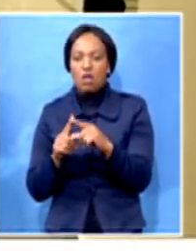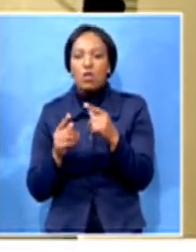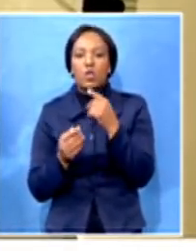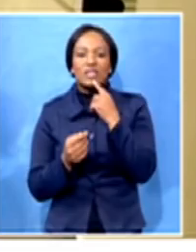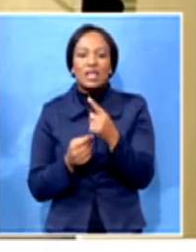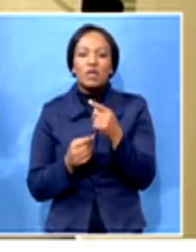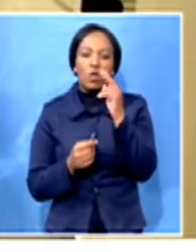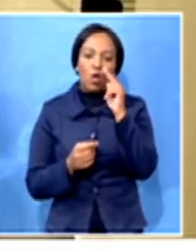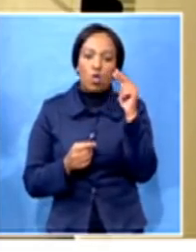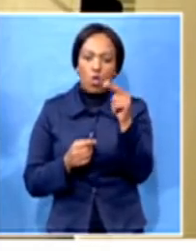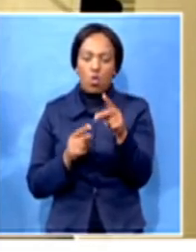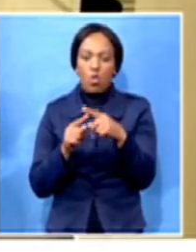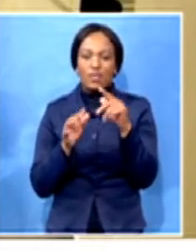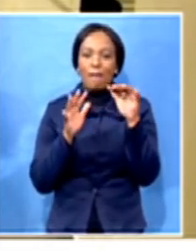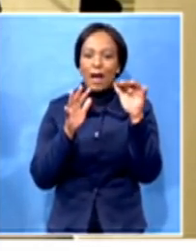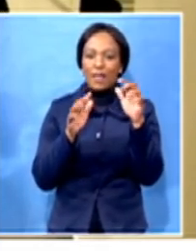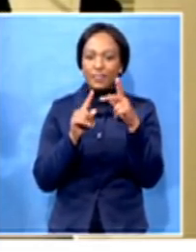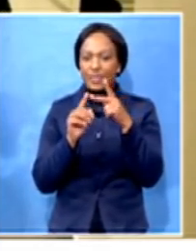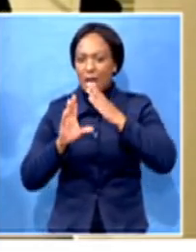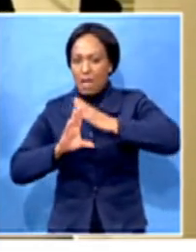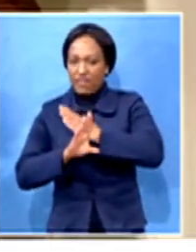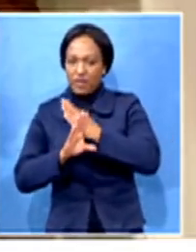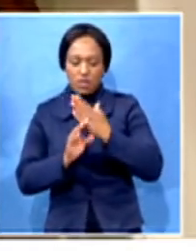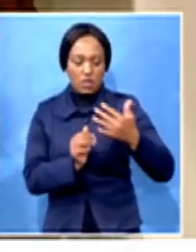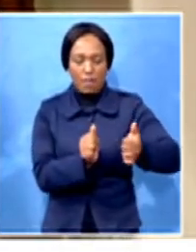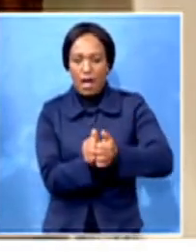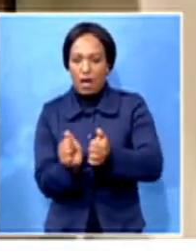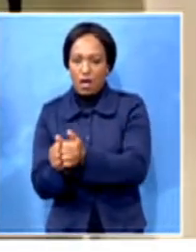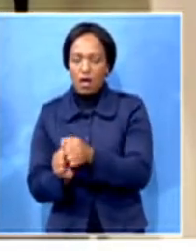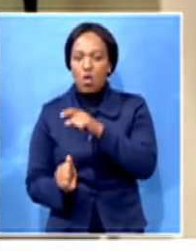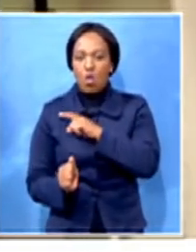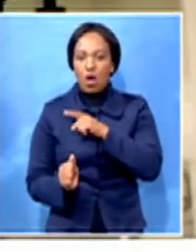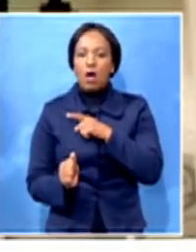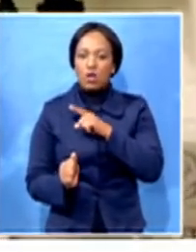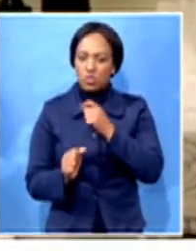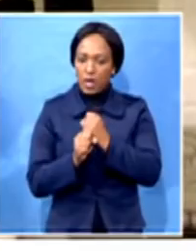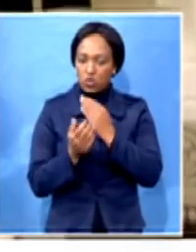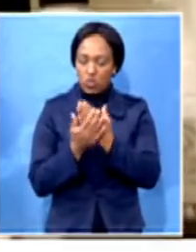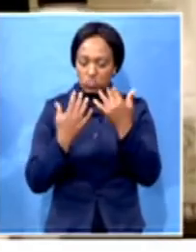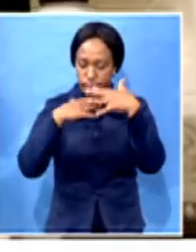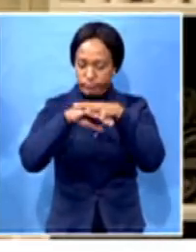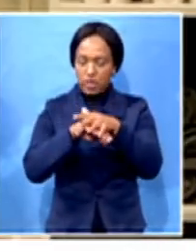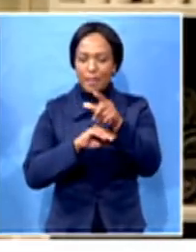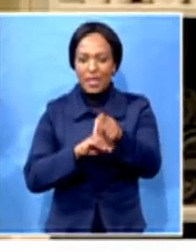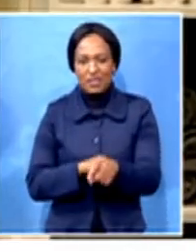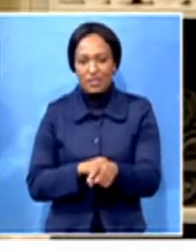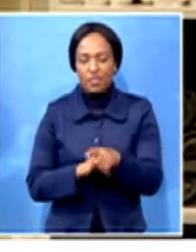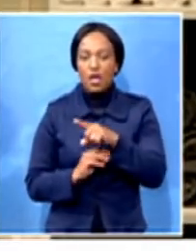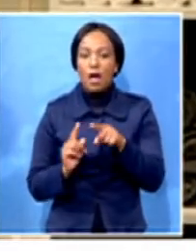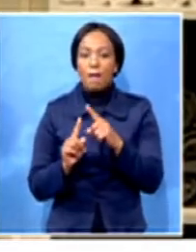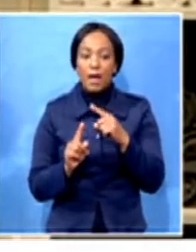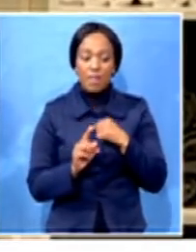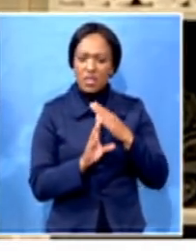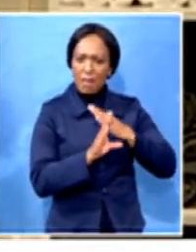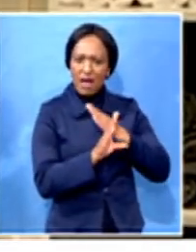look into public and private partnerships in order to be able to make this happen. The problem is not that the private sector doesn't